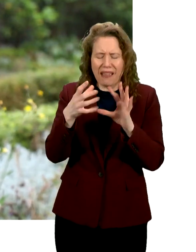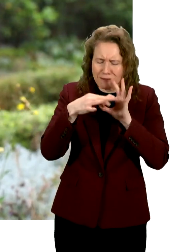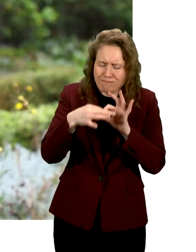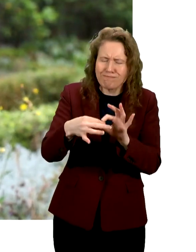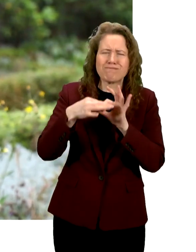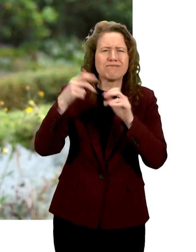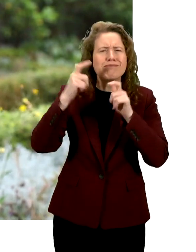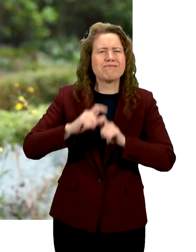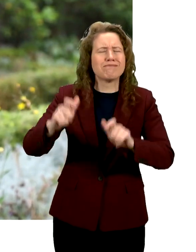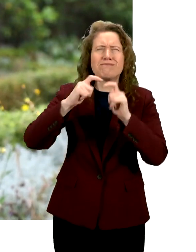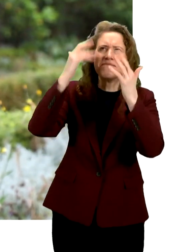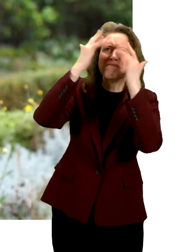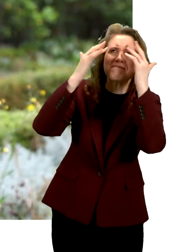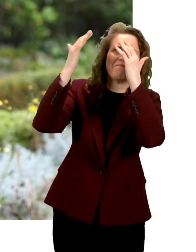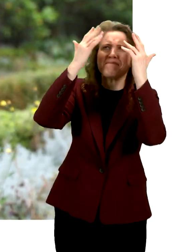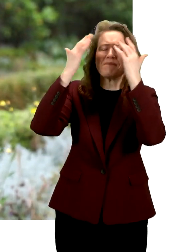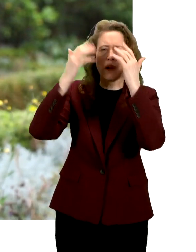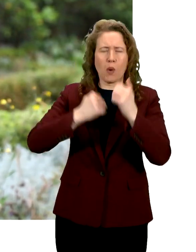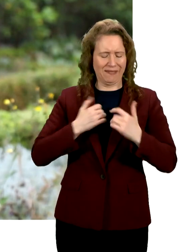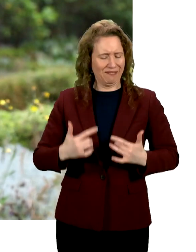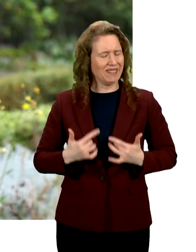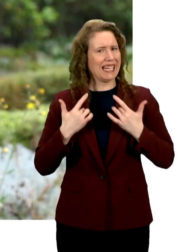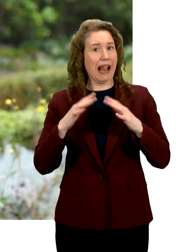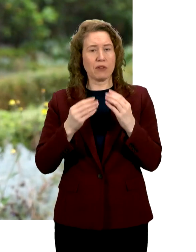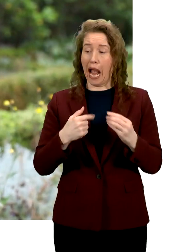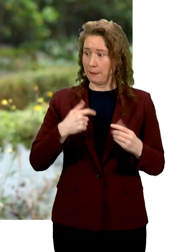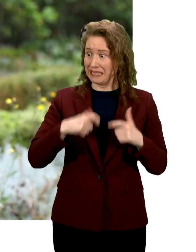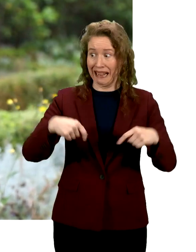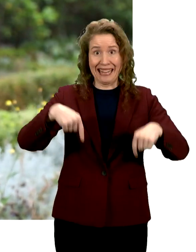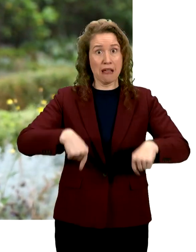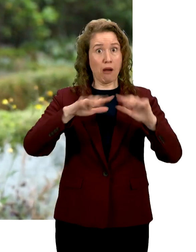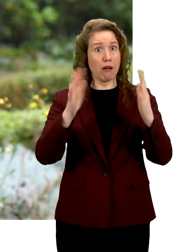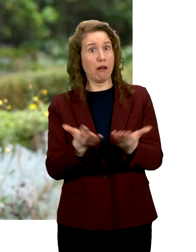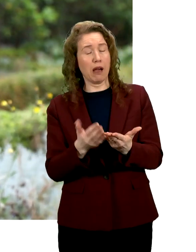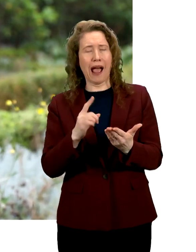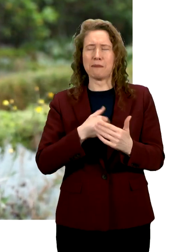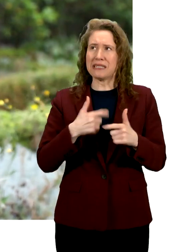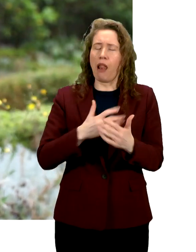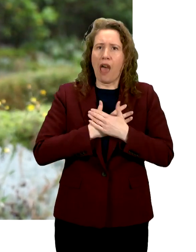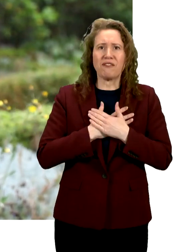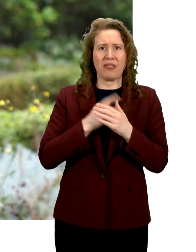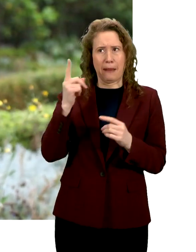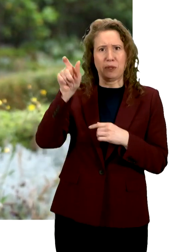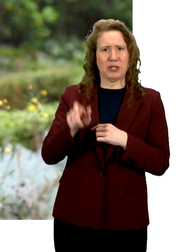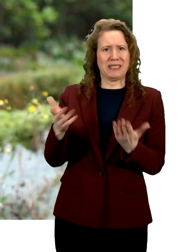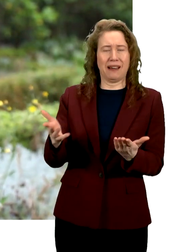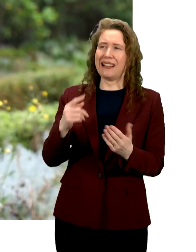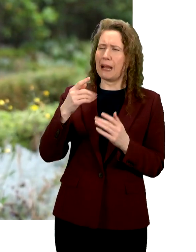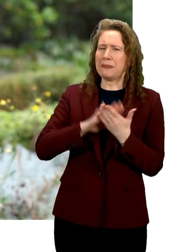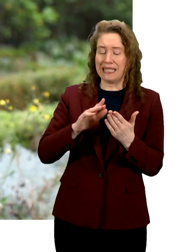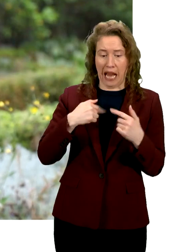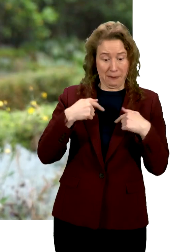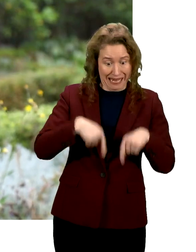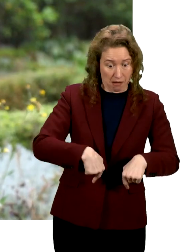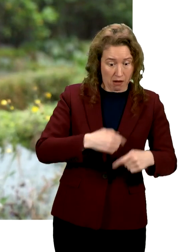continuing conversation in your own head, in your own feelings, that whilst you're still here, loving them on earth, they're still here in